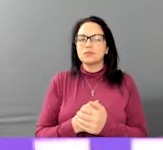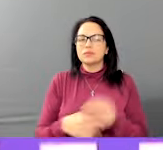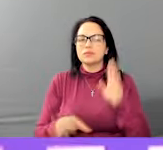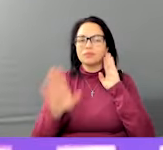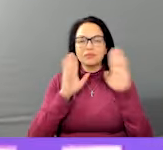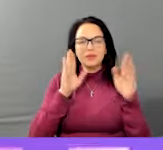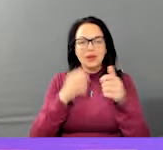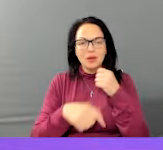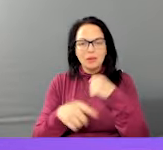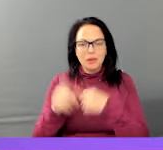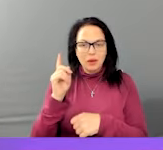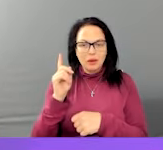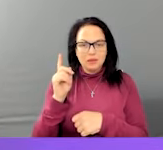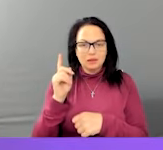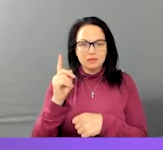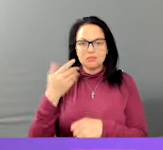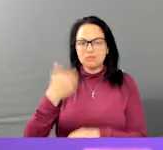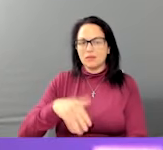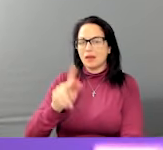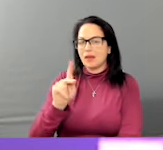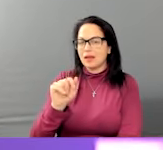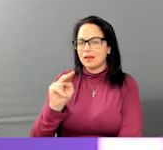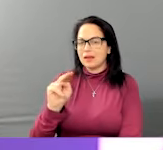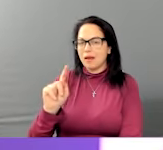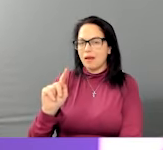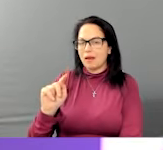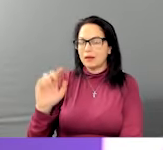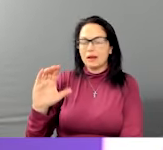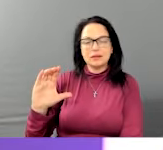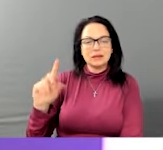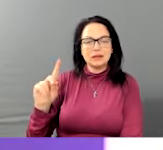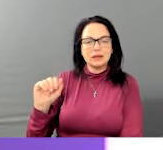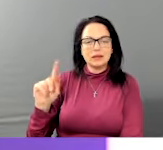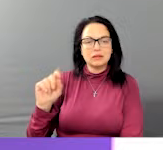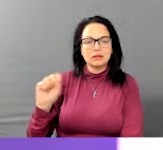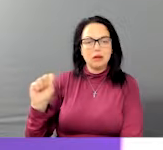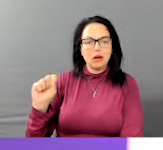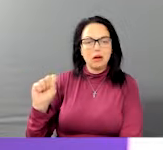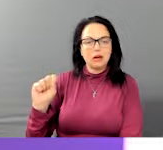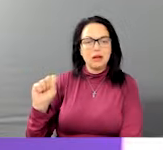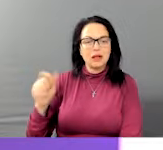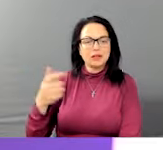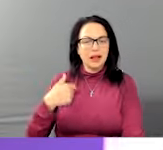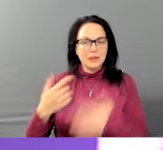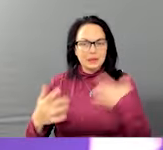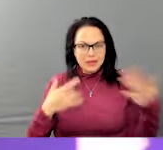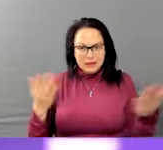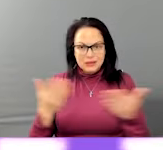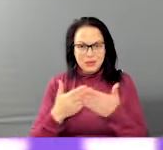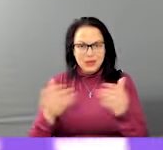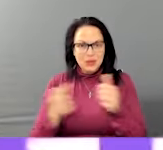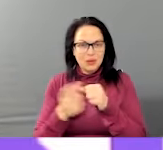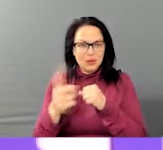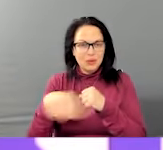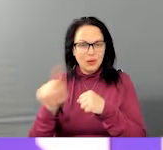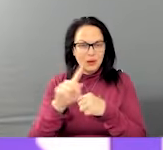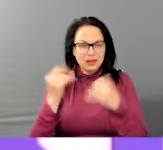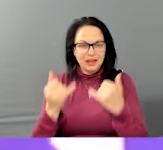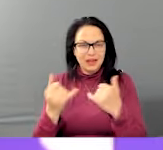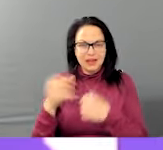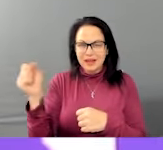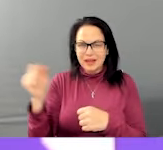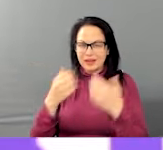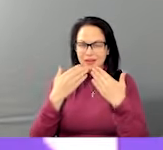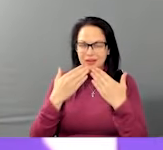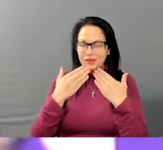Hello, everyone. My name is Kent C. Dodds, and I'm so excited to talk with you all. Yeah, thank you. I'm so excited